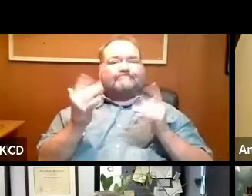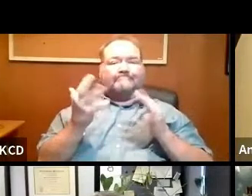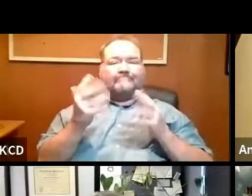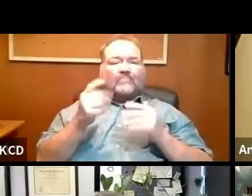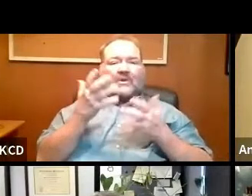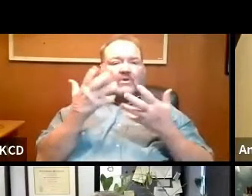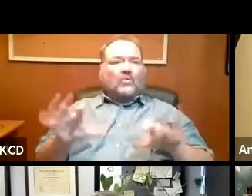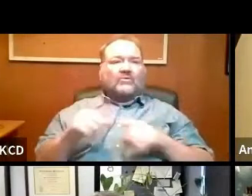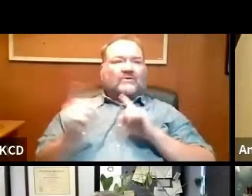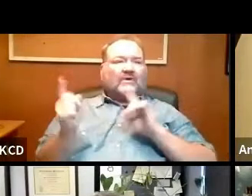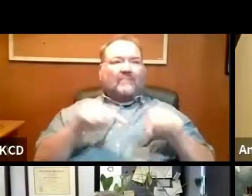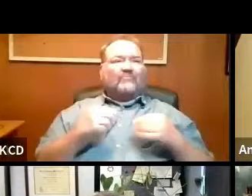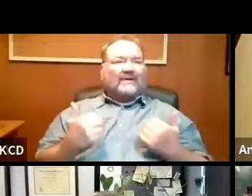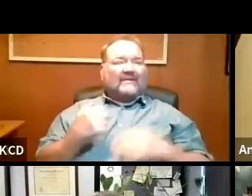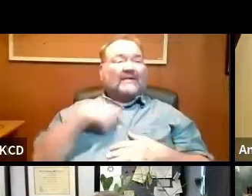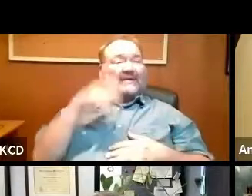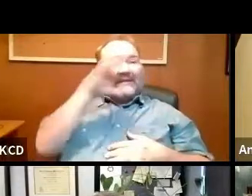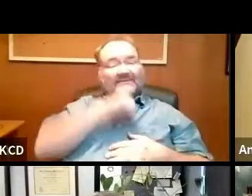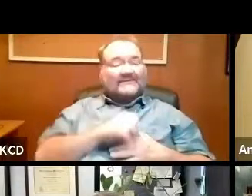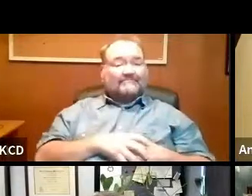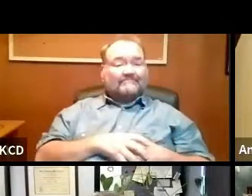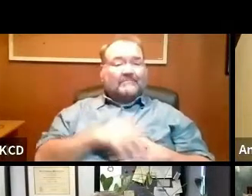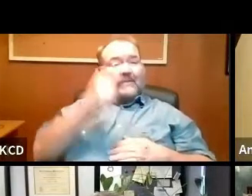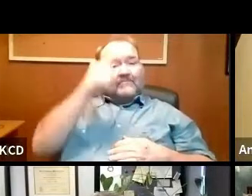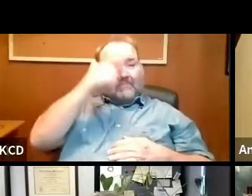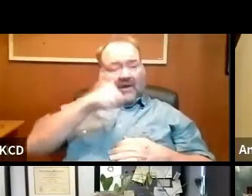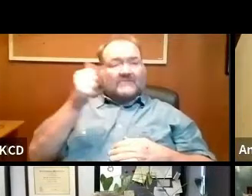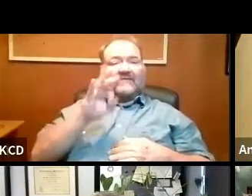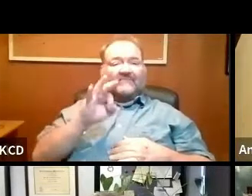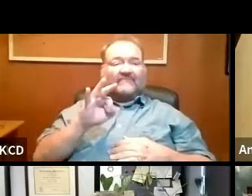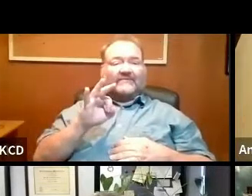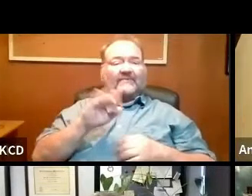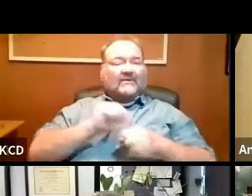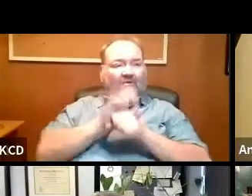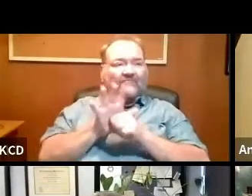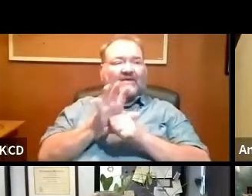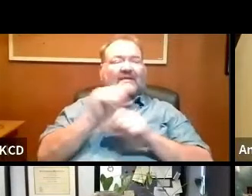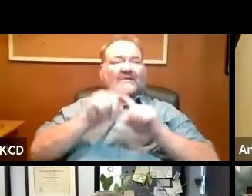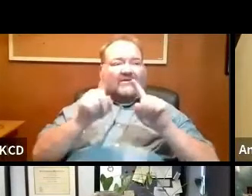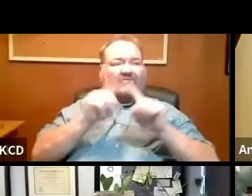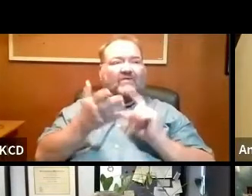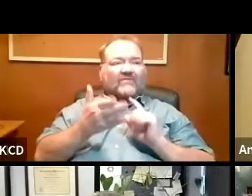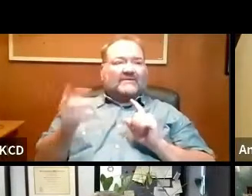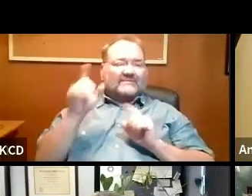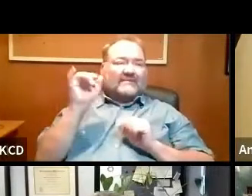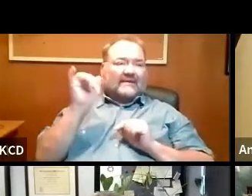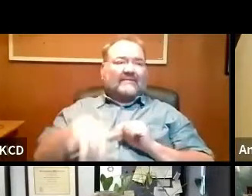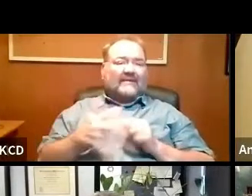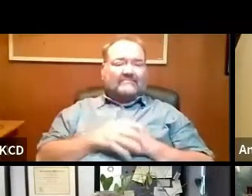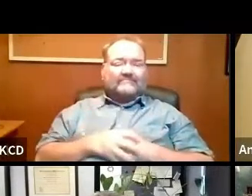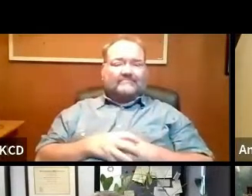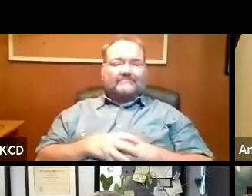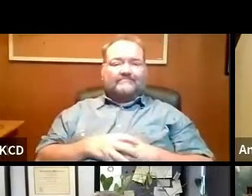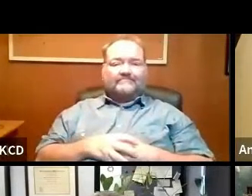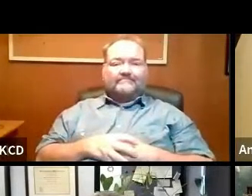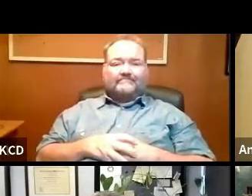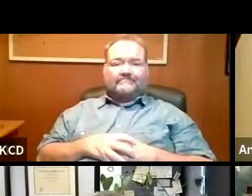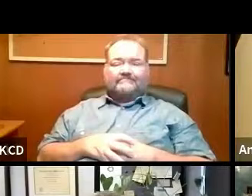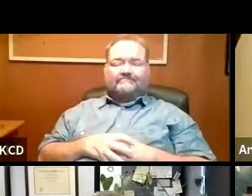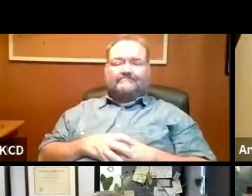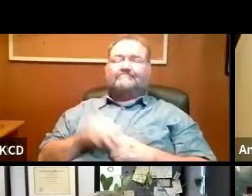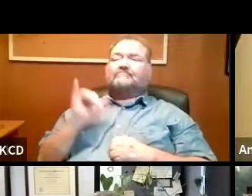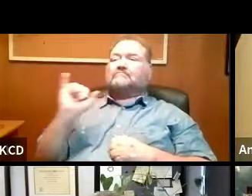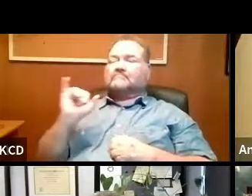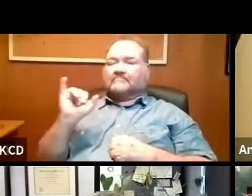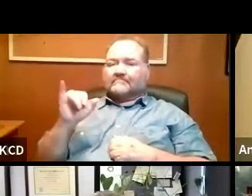they don't want to come right now, I guess, because of, you know, COVID and different things like that, so. Mm-hmm.